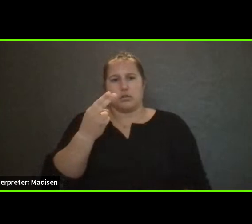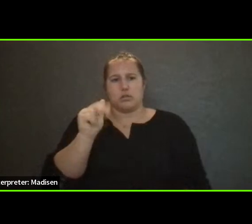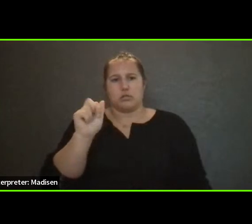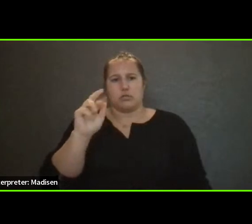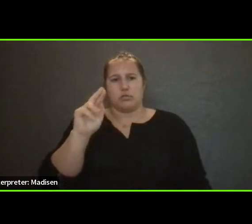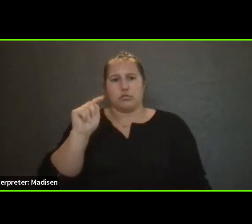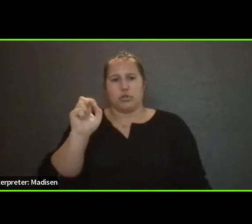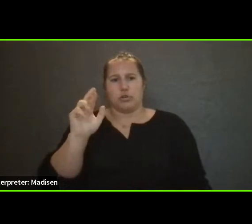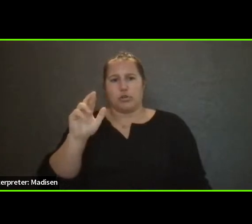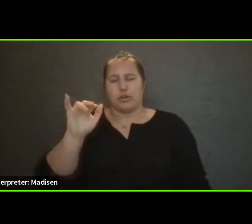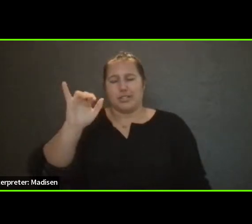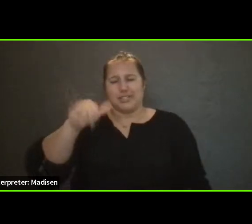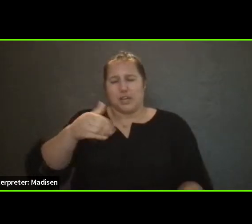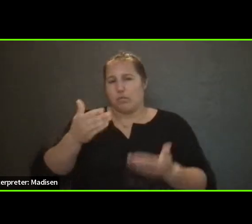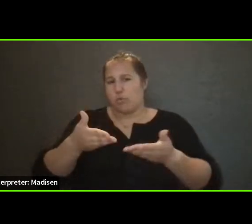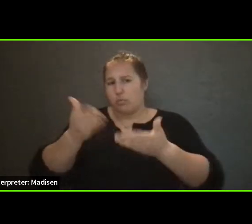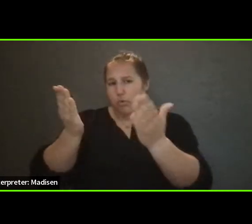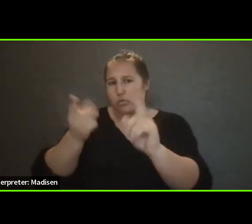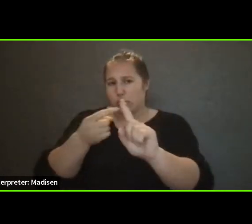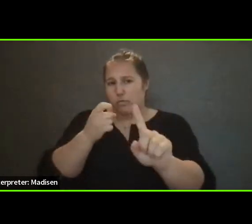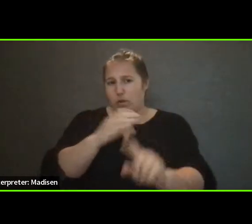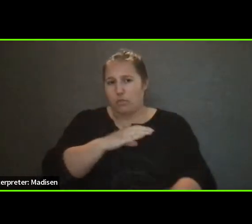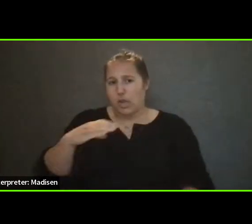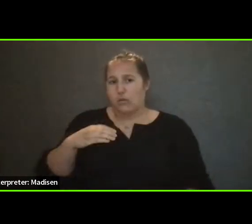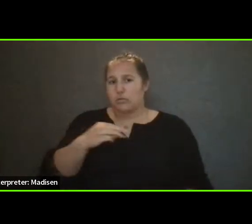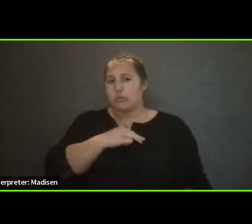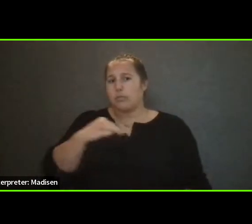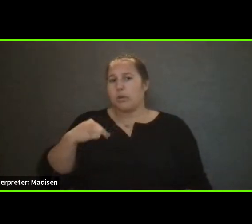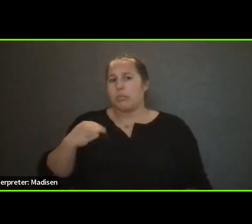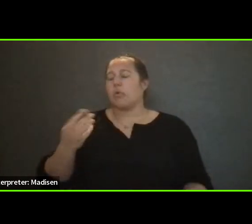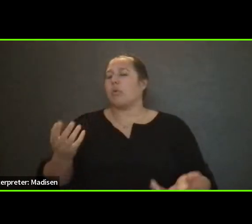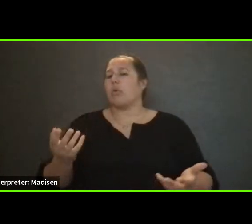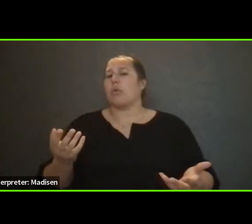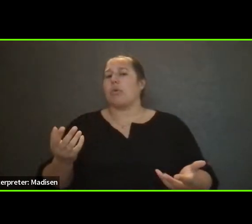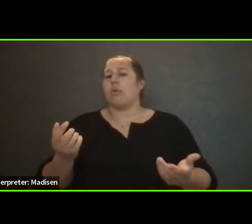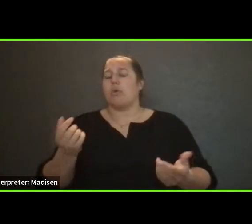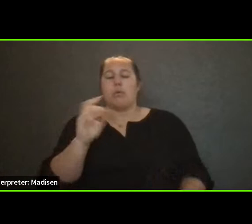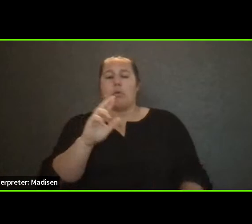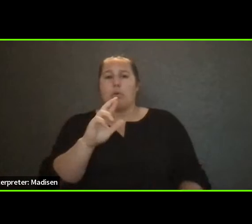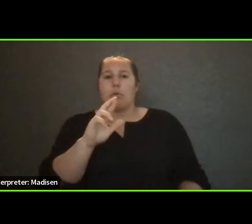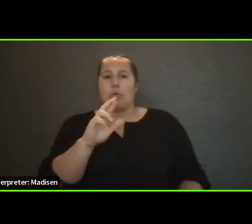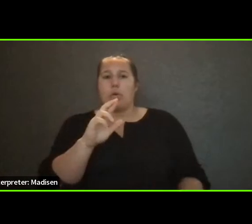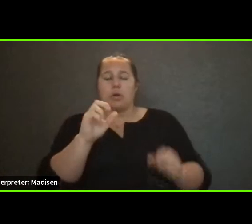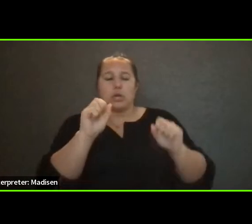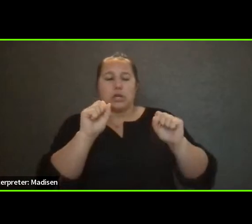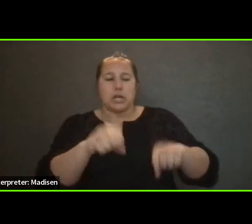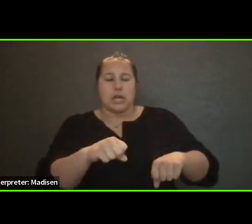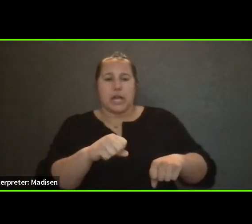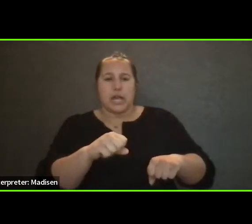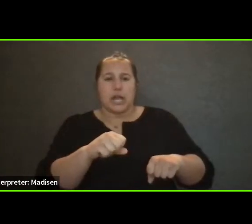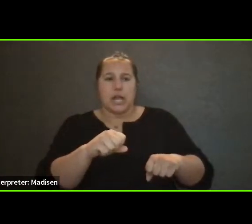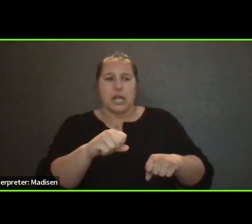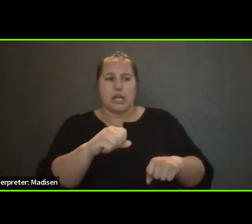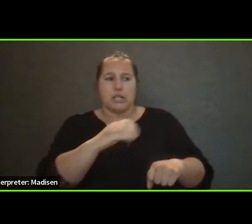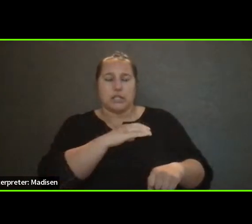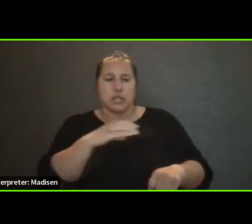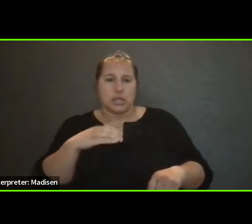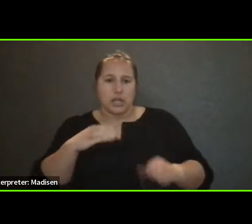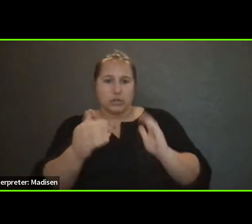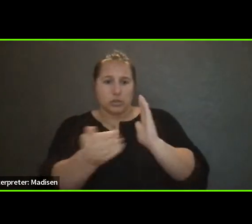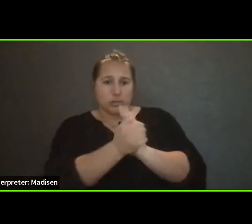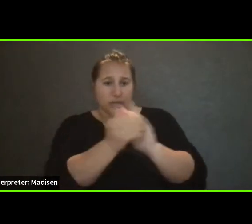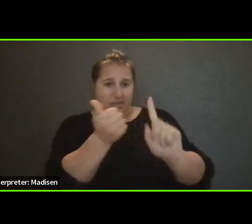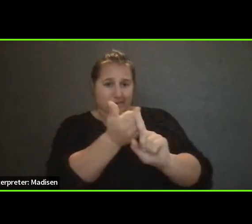comes in from a council member? Can the council amend the charter themselves, or does it go to a referendum